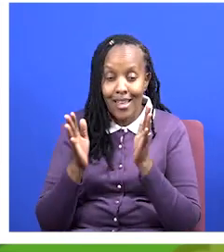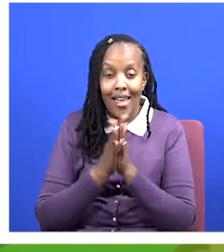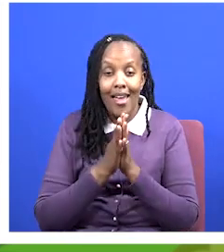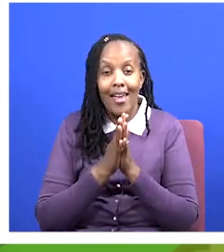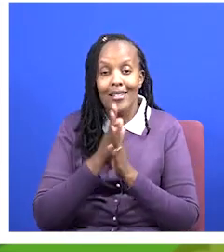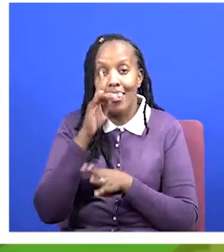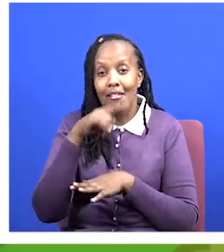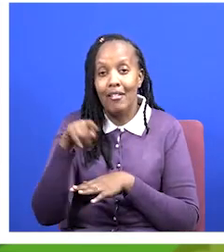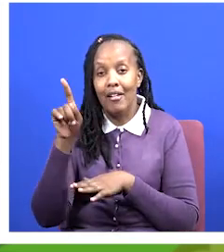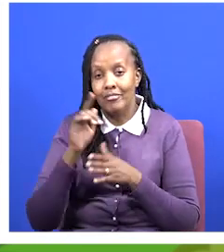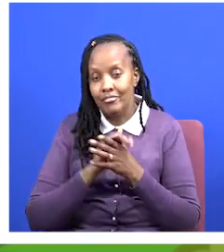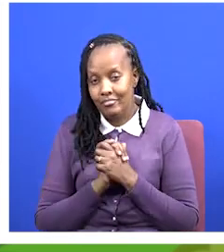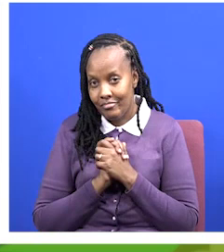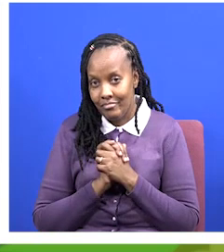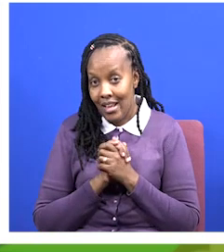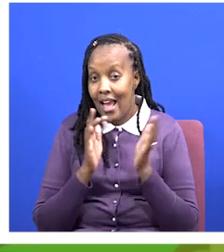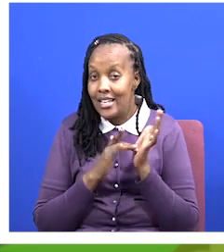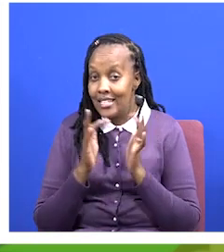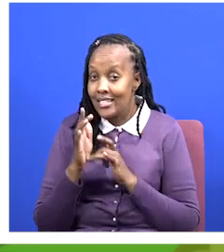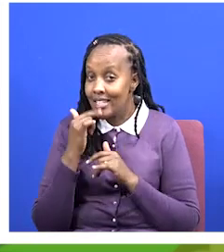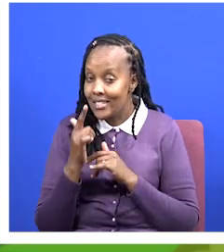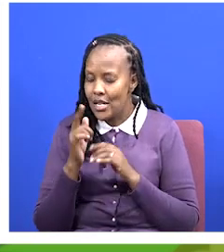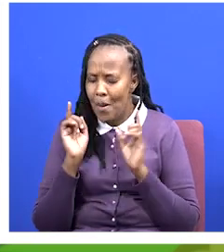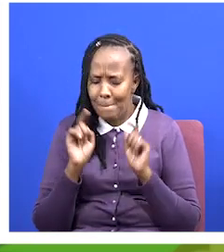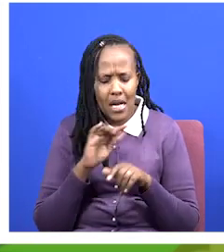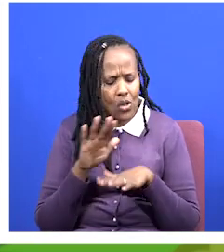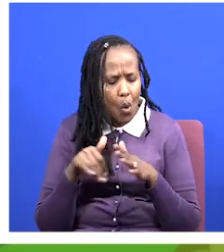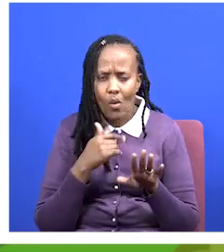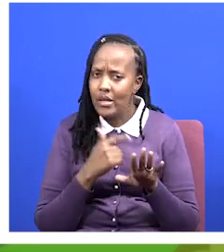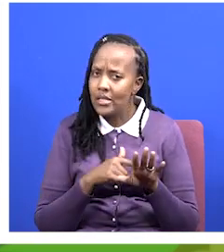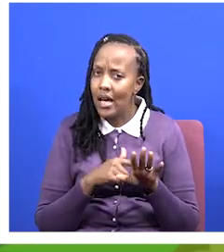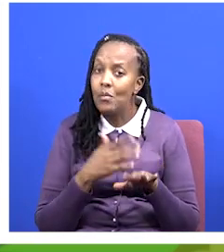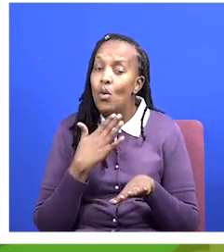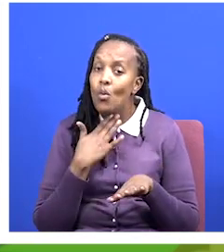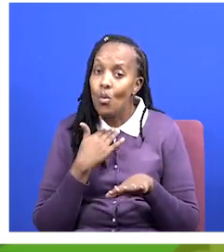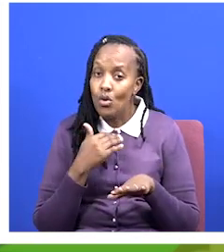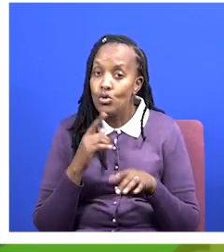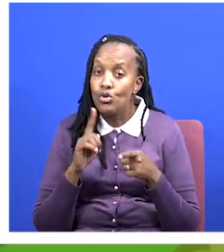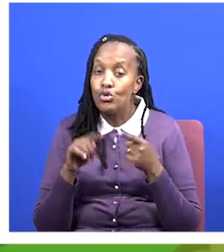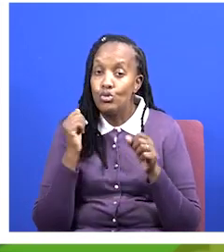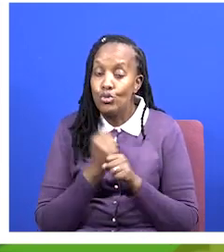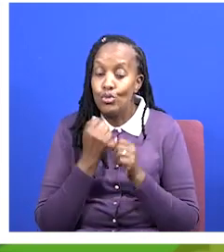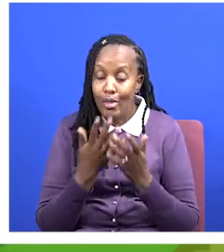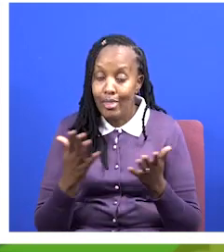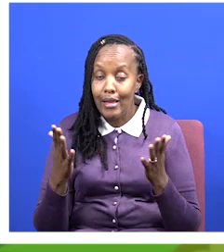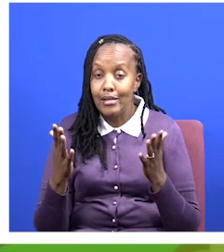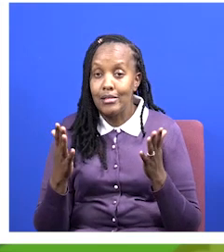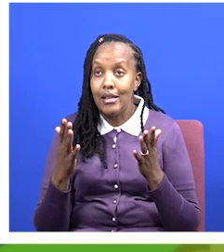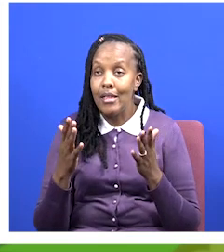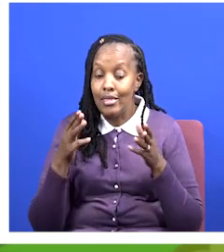right. And Jesus said we must always want to do things